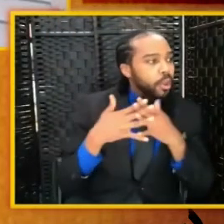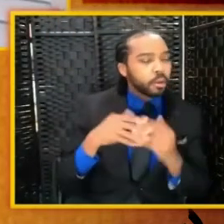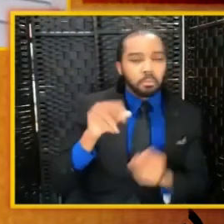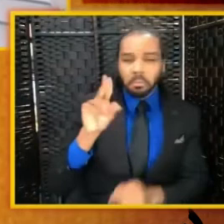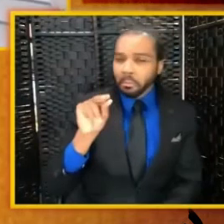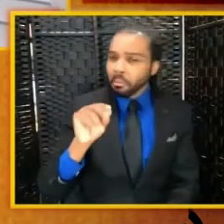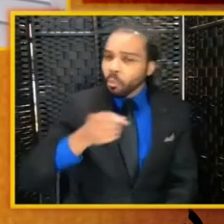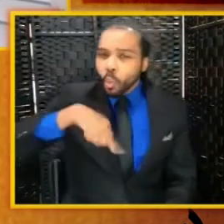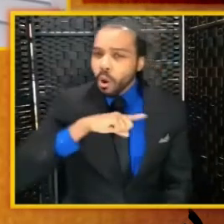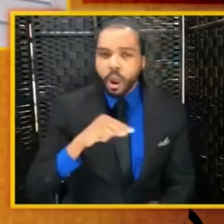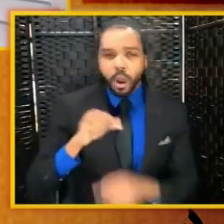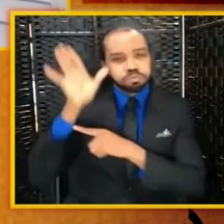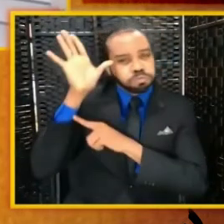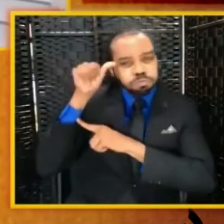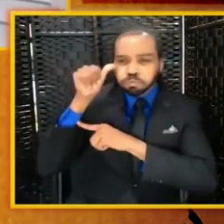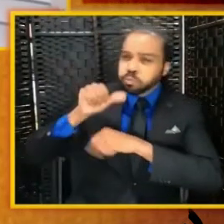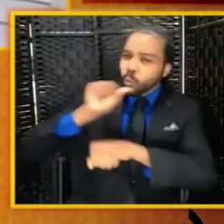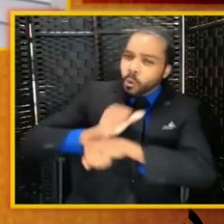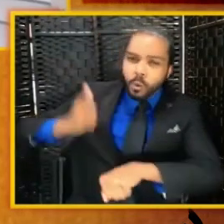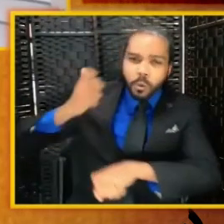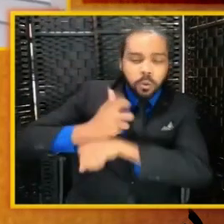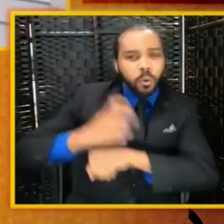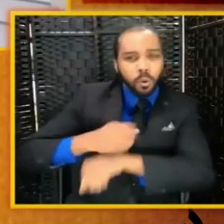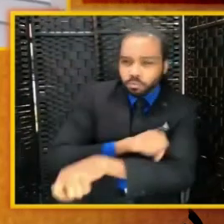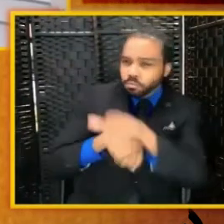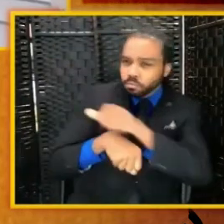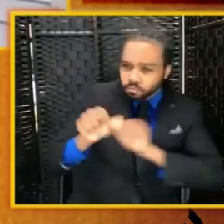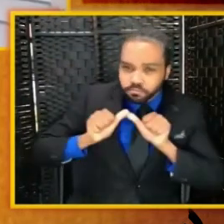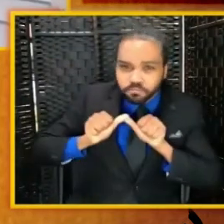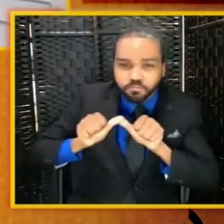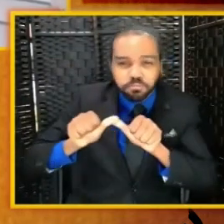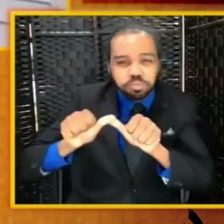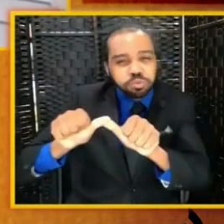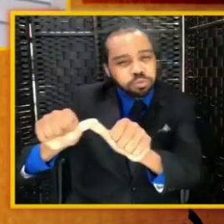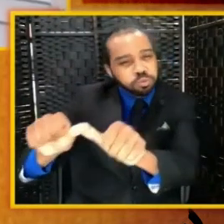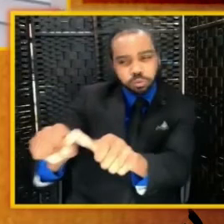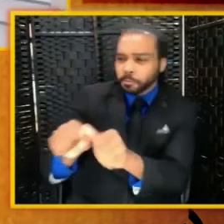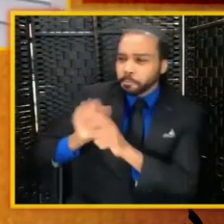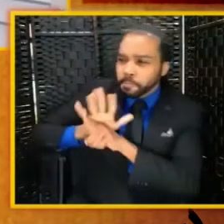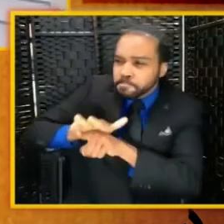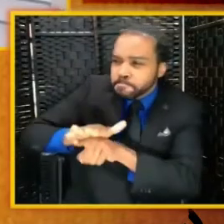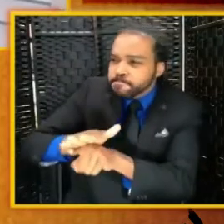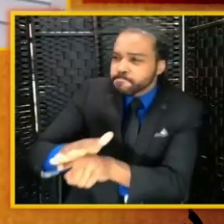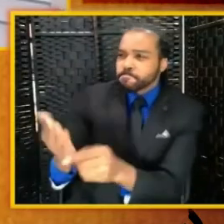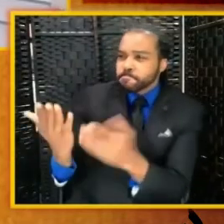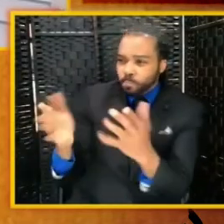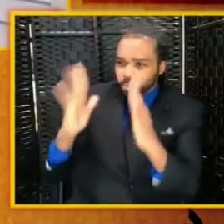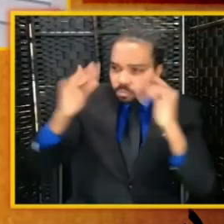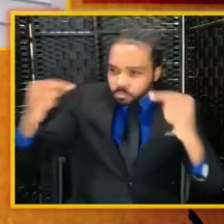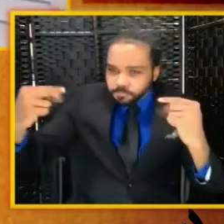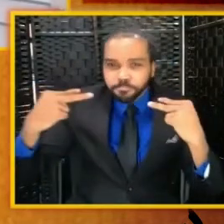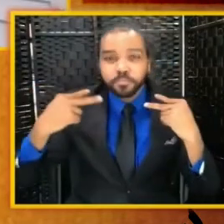working hard every single day to keep the pressure on, to keep the attention on, because that's how we keep the progress